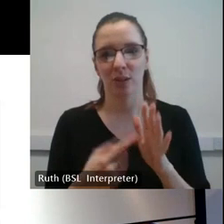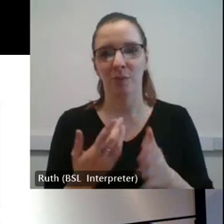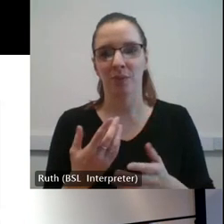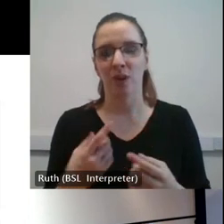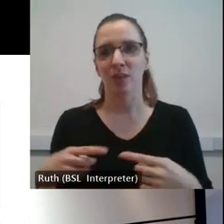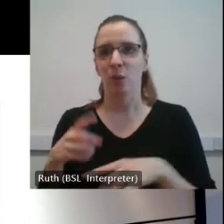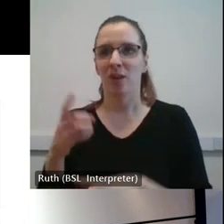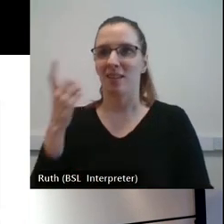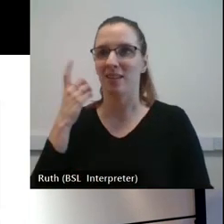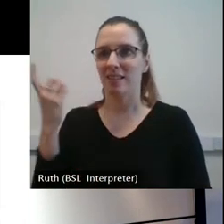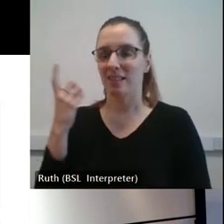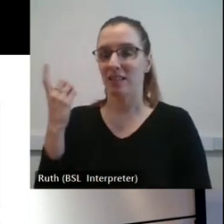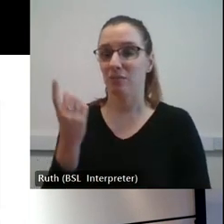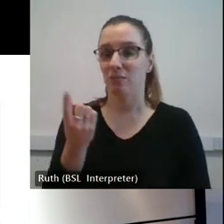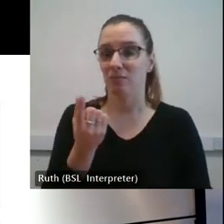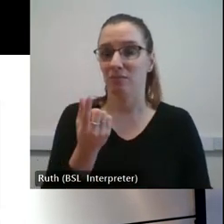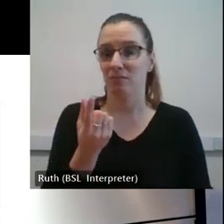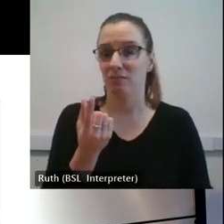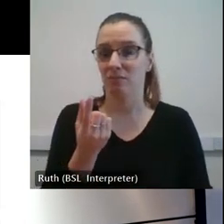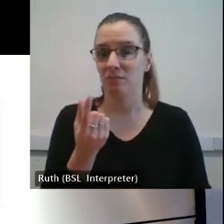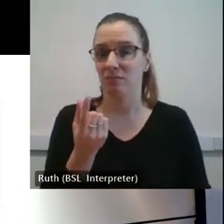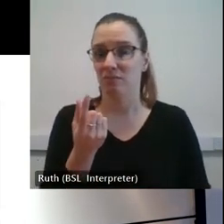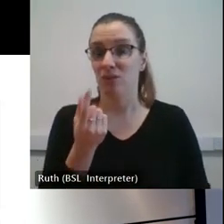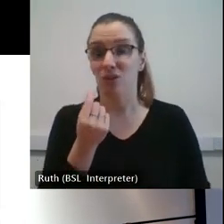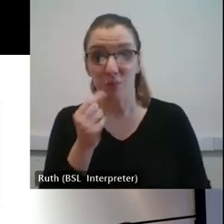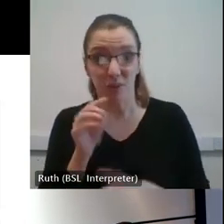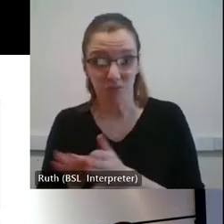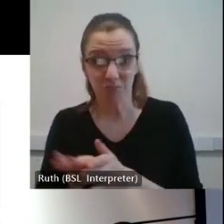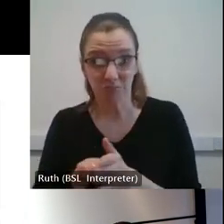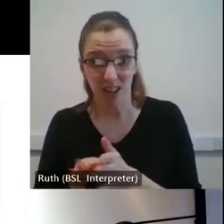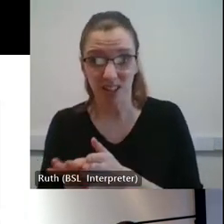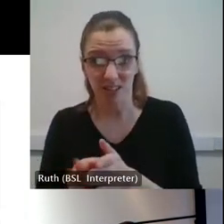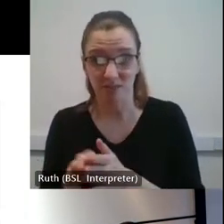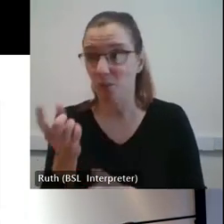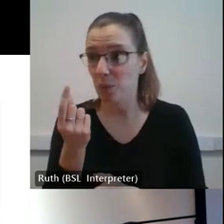whether, you know, there could be some training in terms of